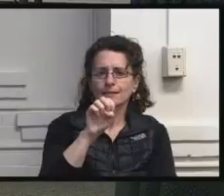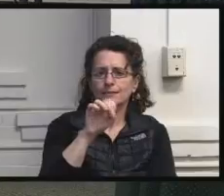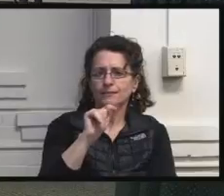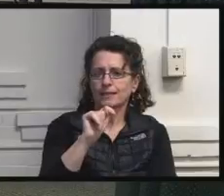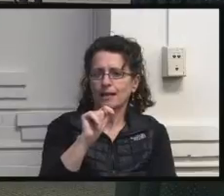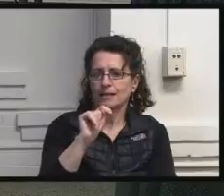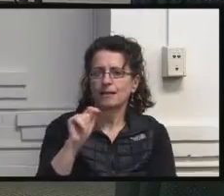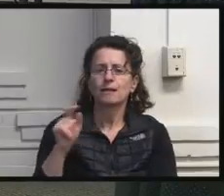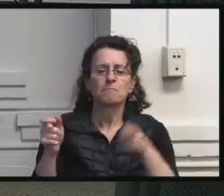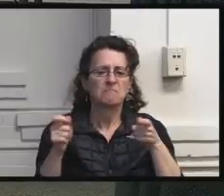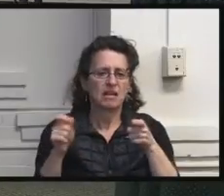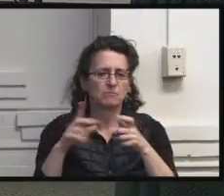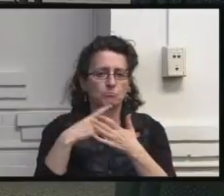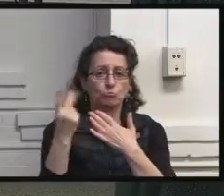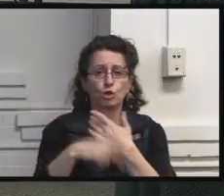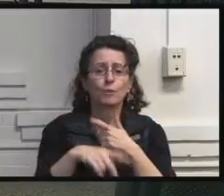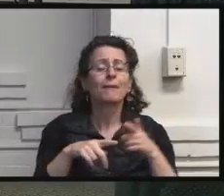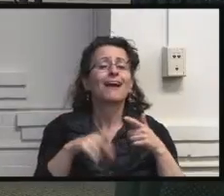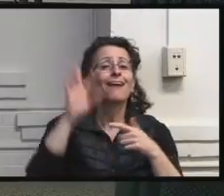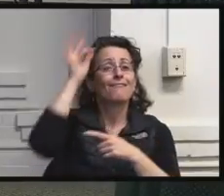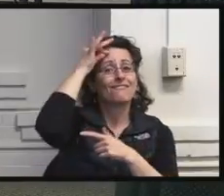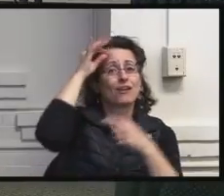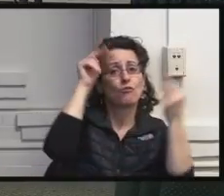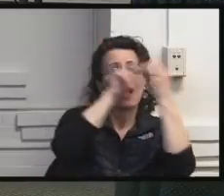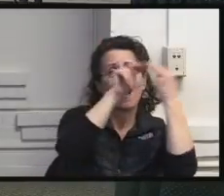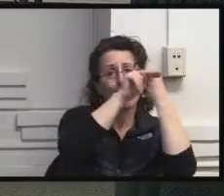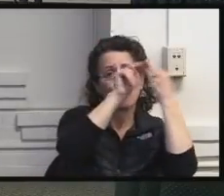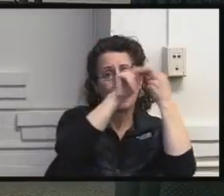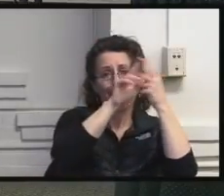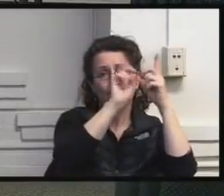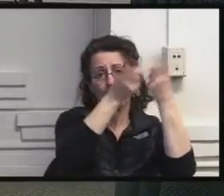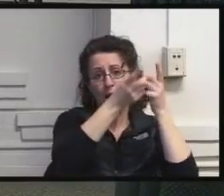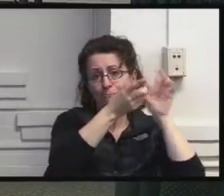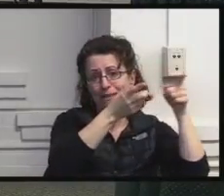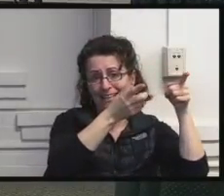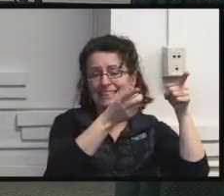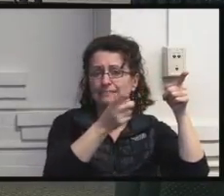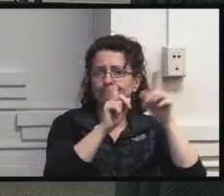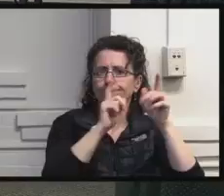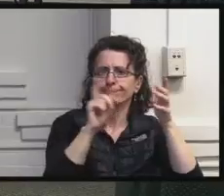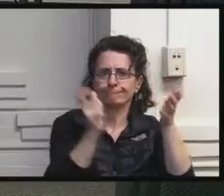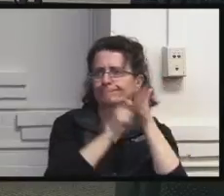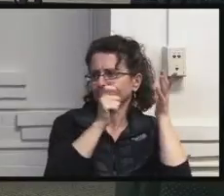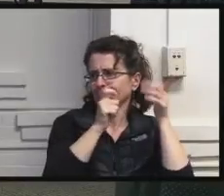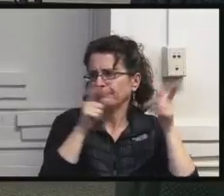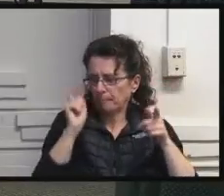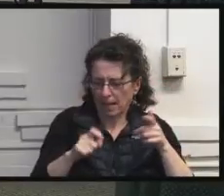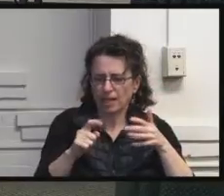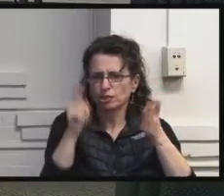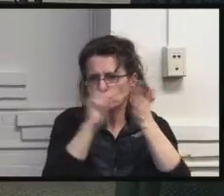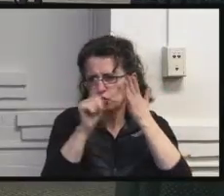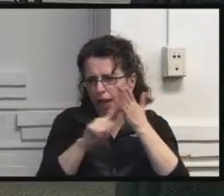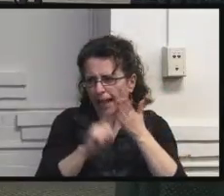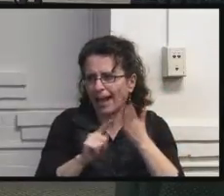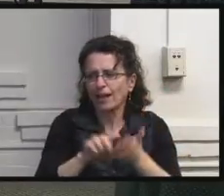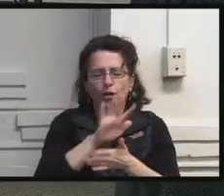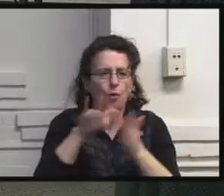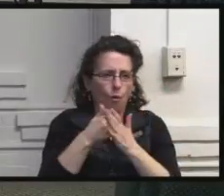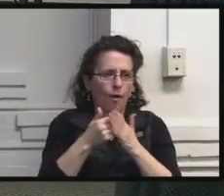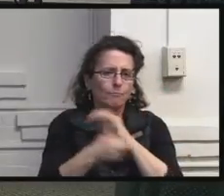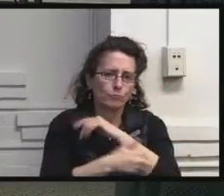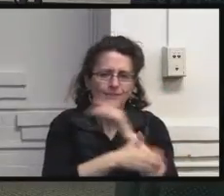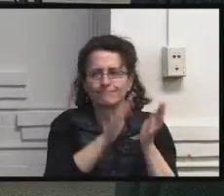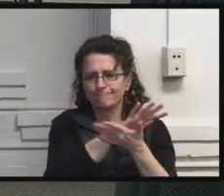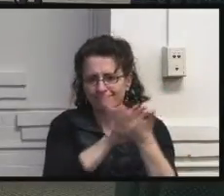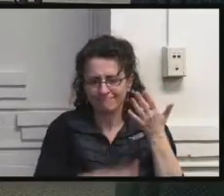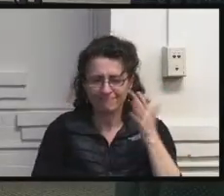Federal Highway Administration, which is where we get most of our funding. And within the Asset Management Program, we have all of our bridge inspectors and our programmer.